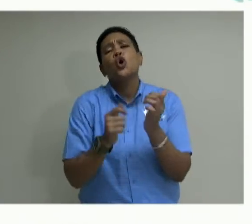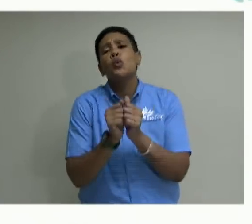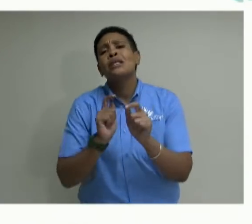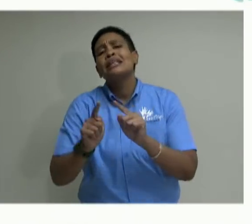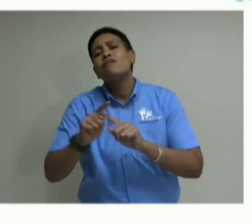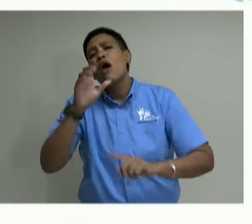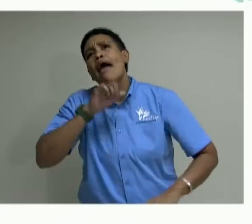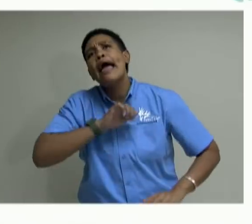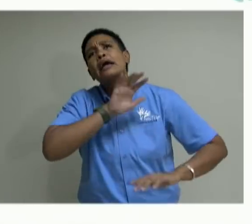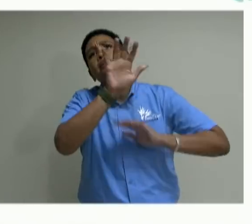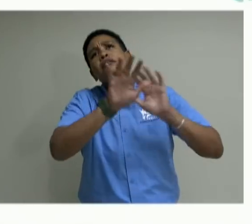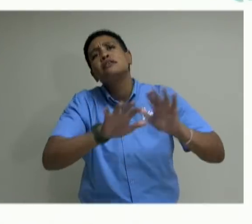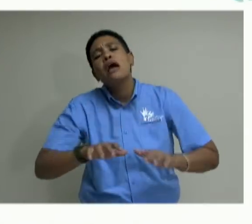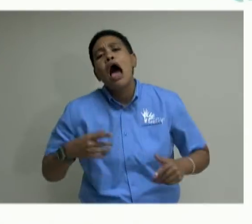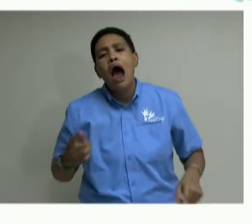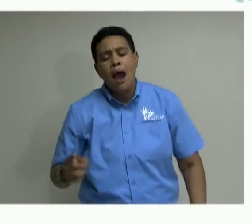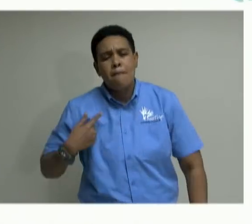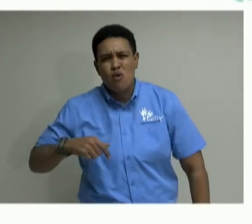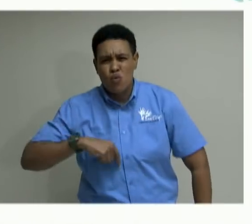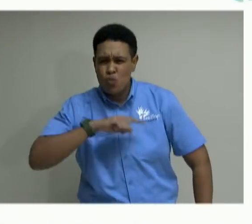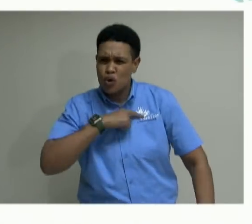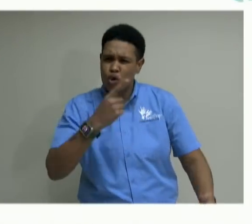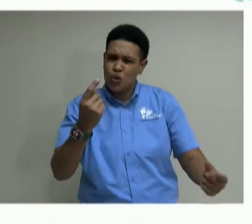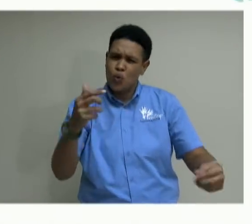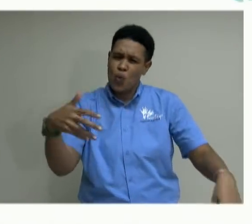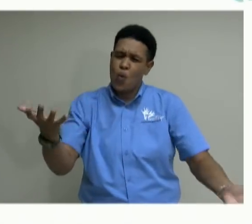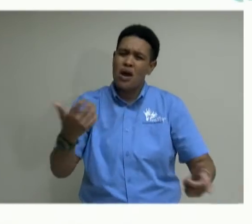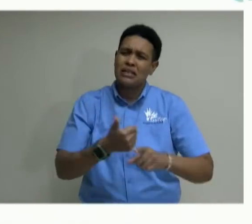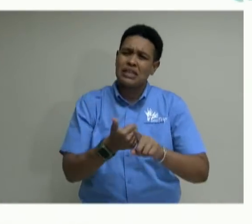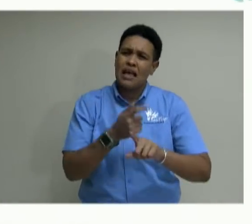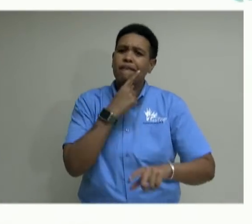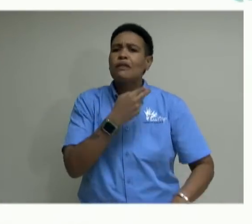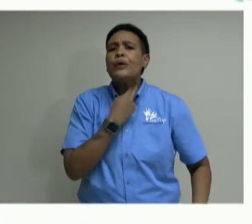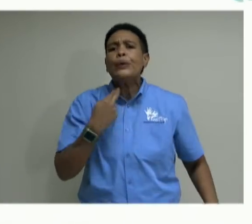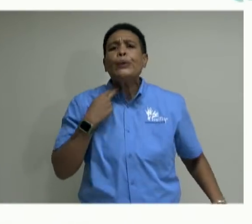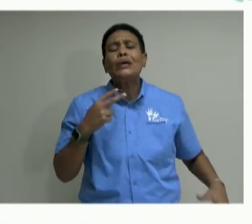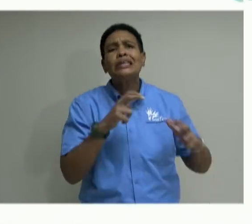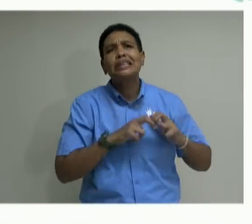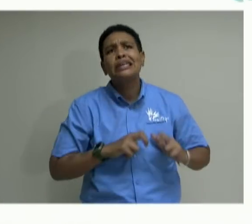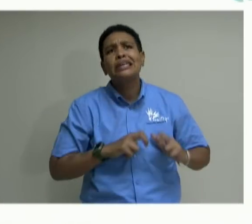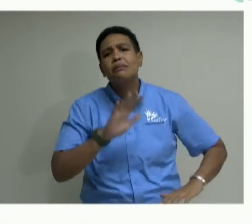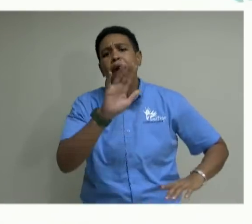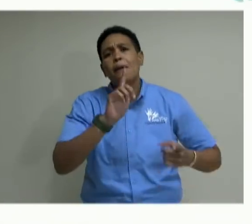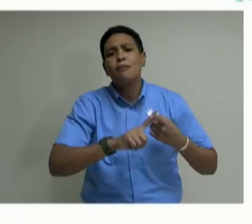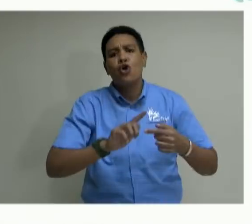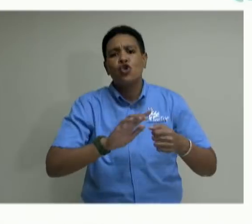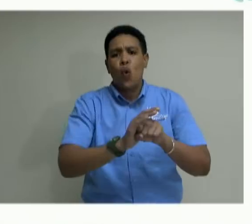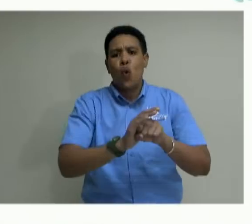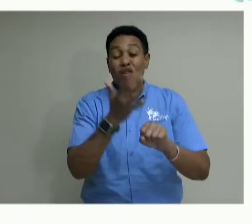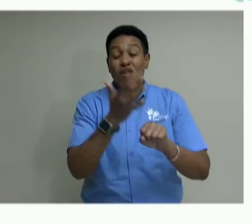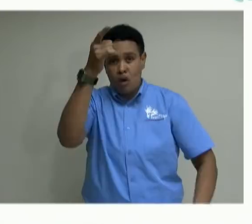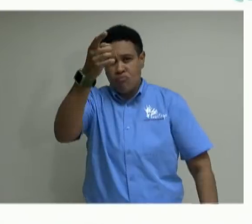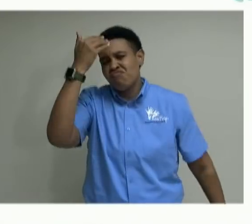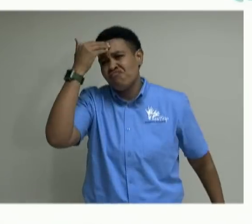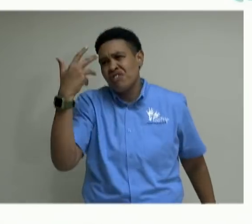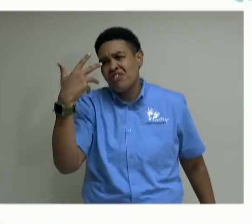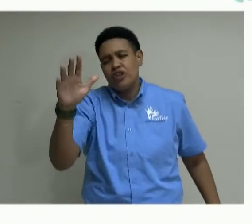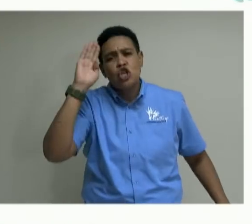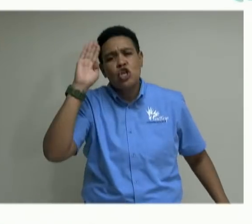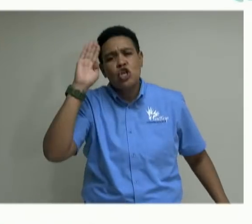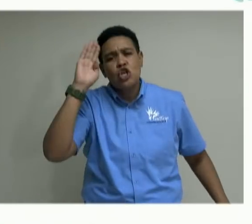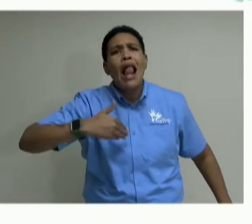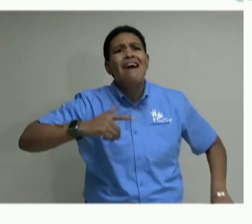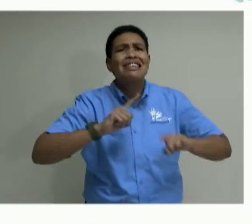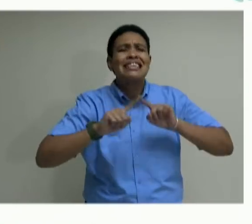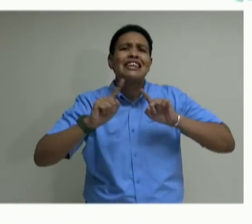age cohort were conducted for risk assessment and COVID, because as you know, everyone have